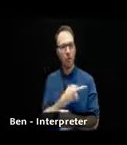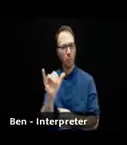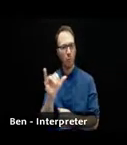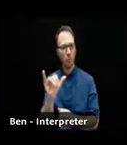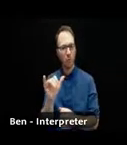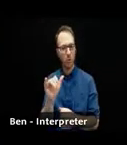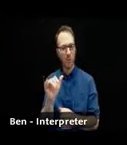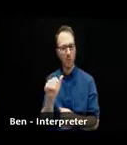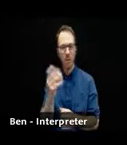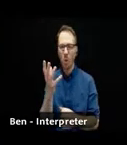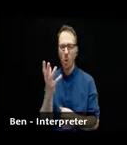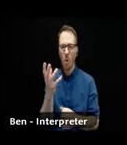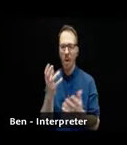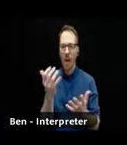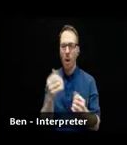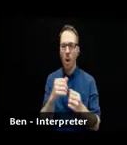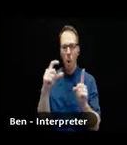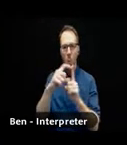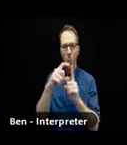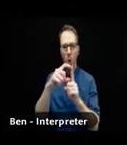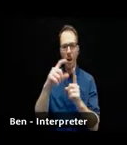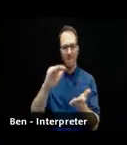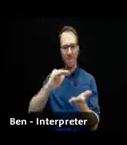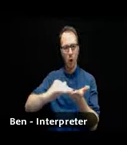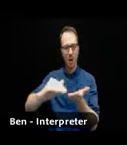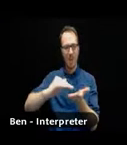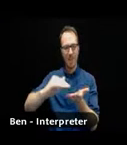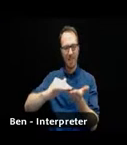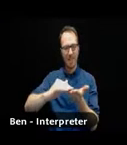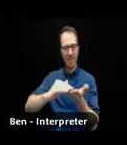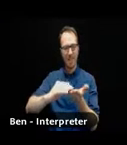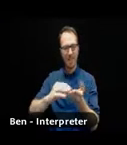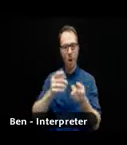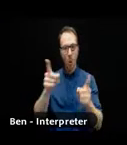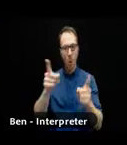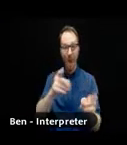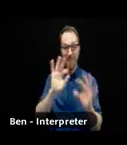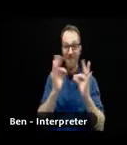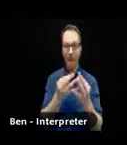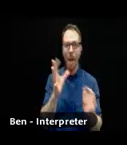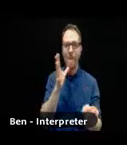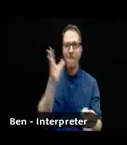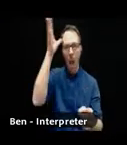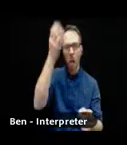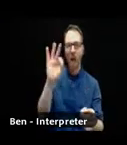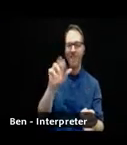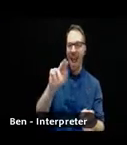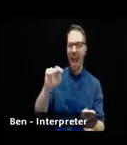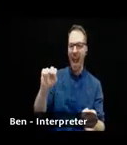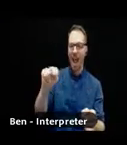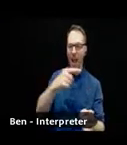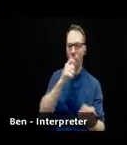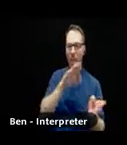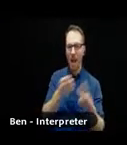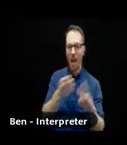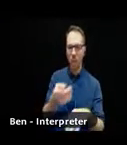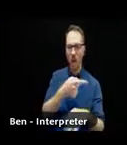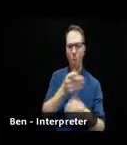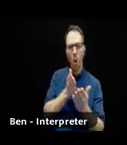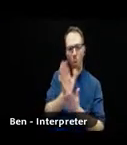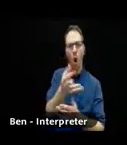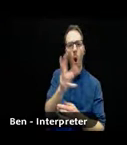just a word about the word forgiveness here. While the Gromers, who are the parents of Anne Gromer, who passed away, did go through their own